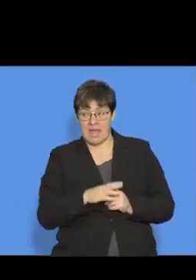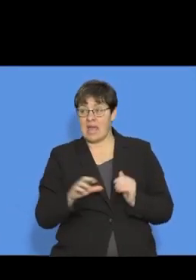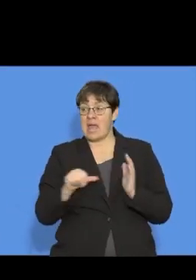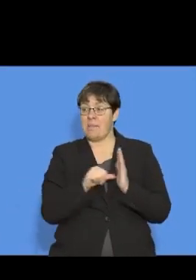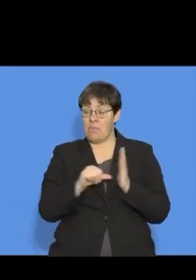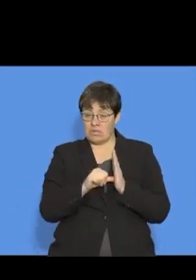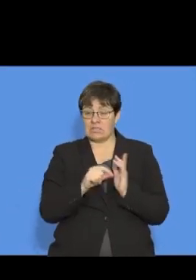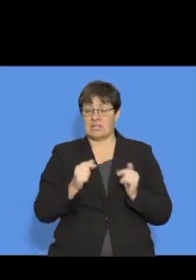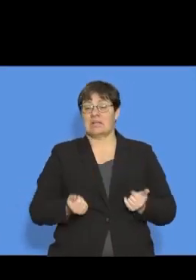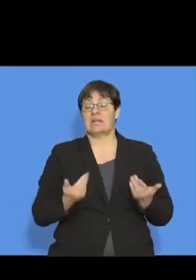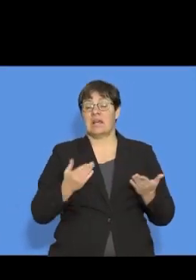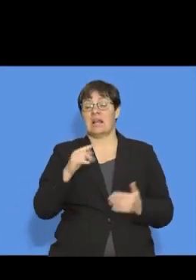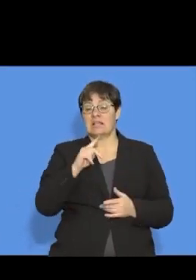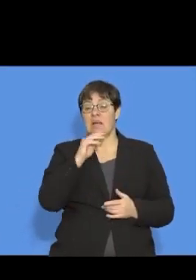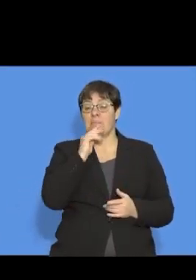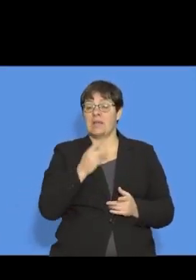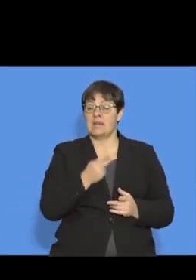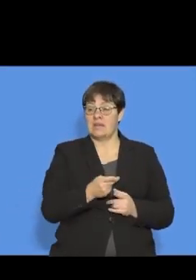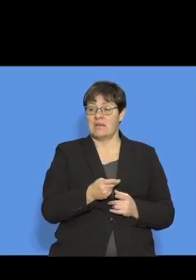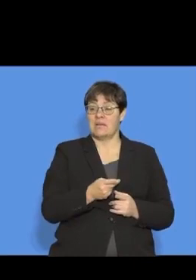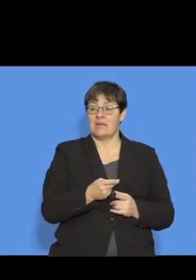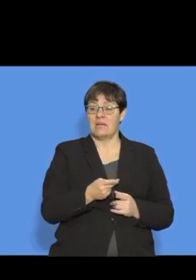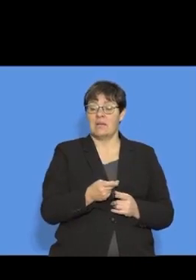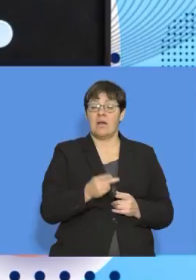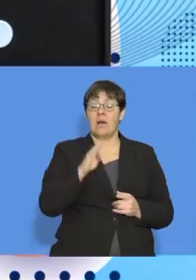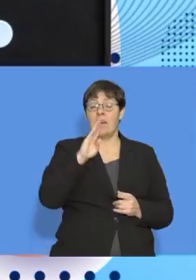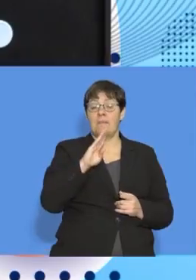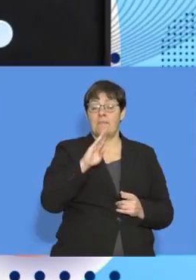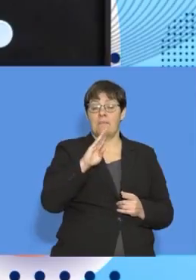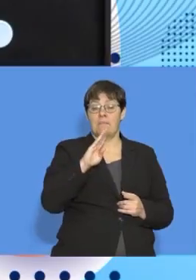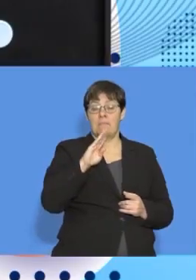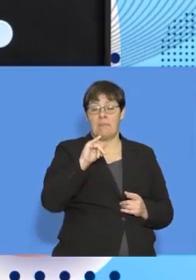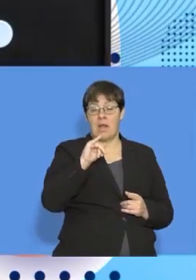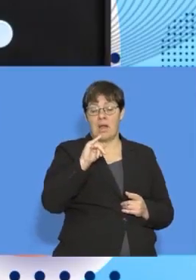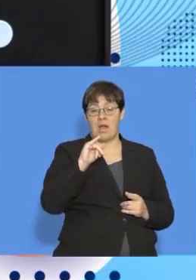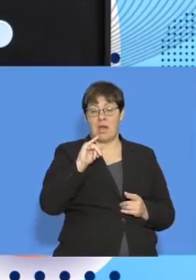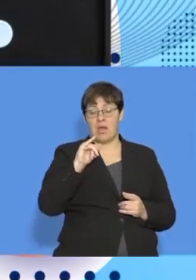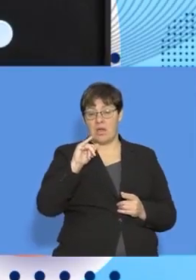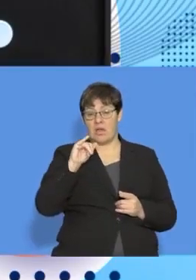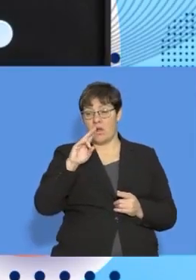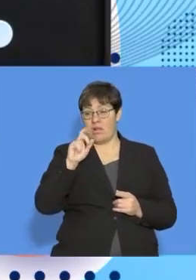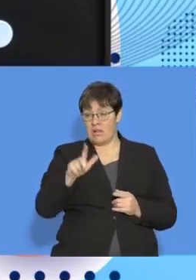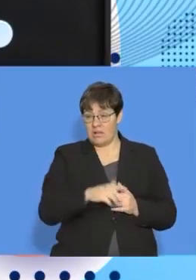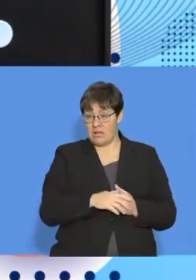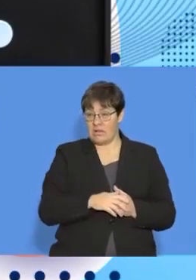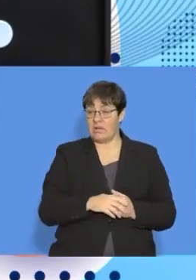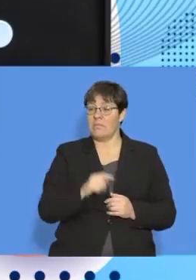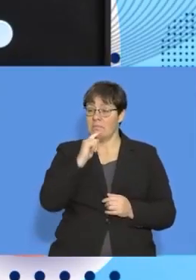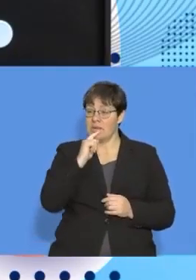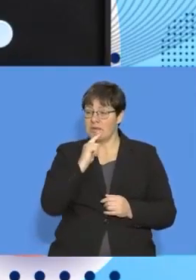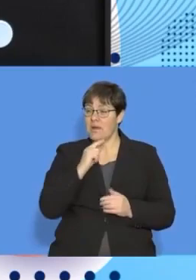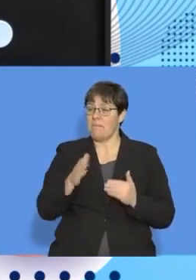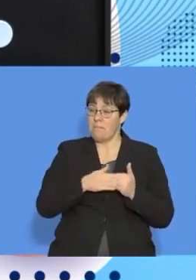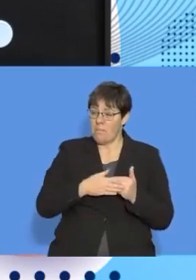gallbladder, again, are important glands that produce bile and release the bile, and also play an important role in removing